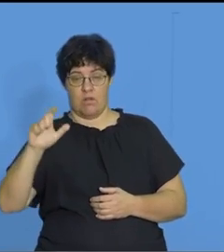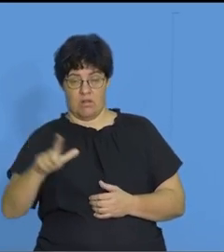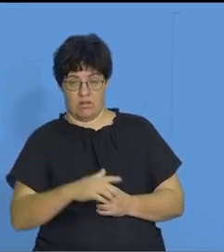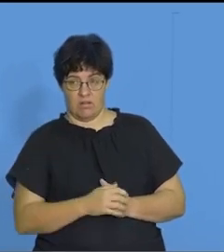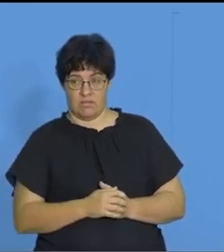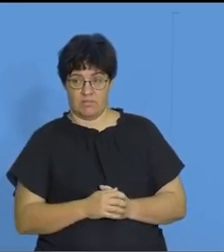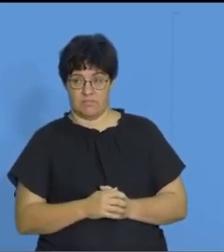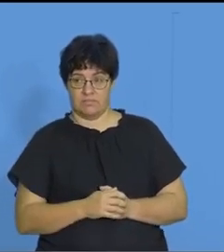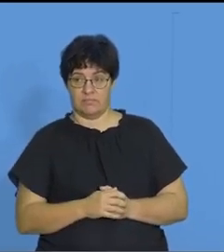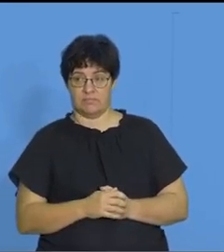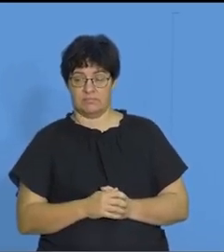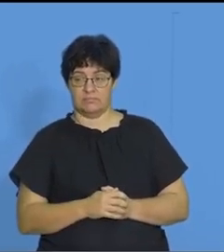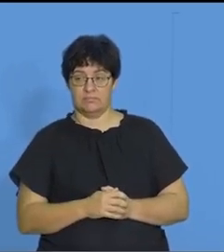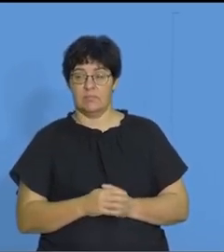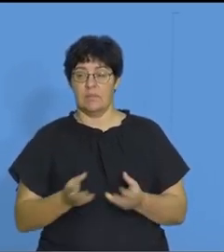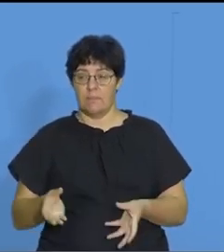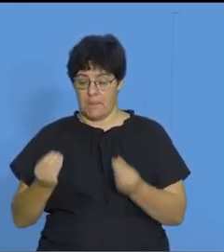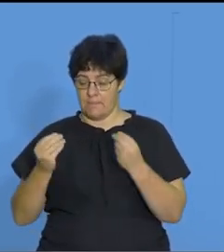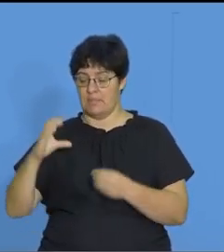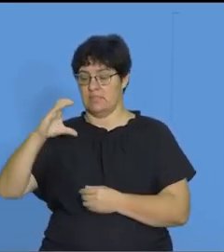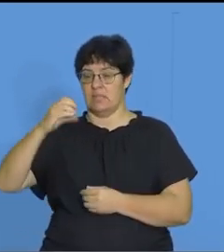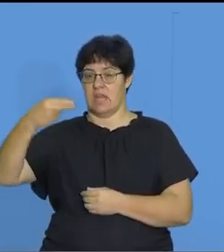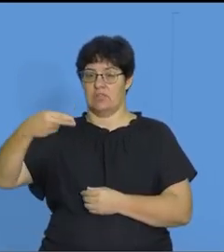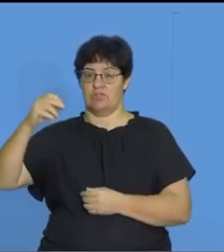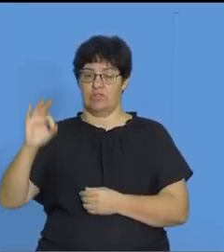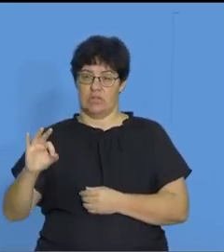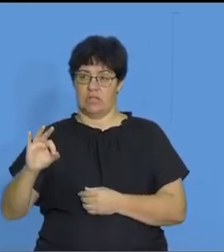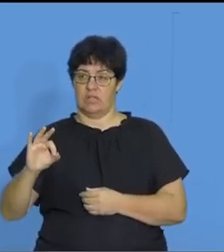moles, okay? This gives us